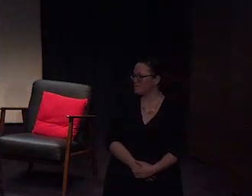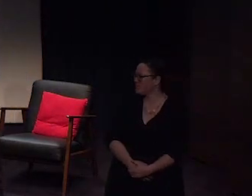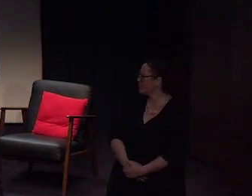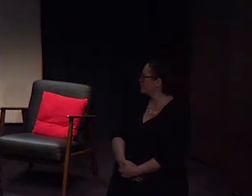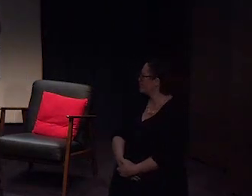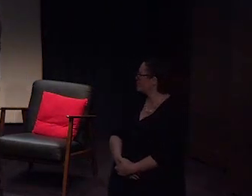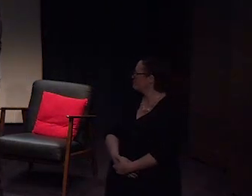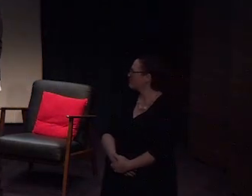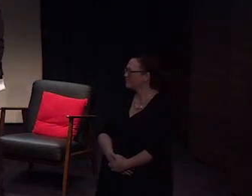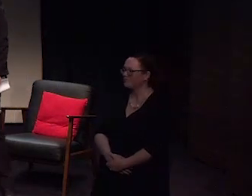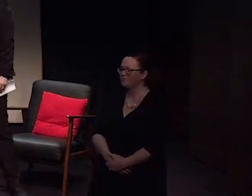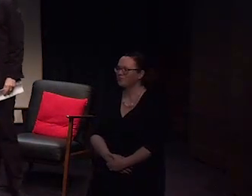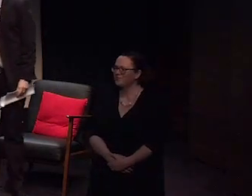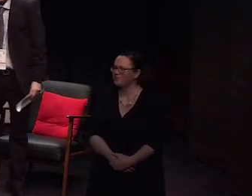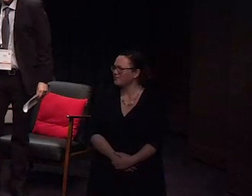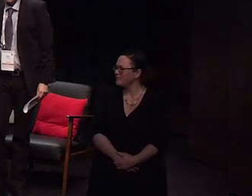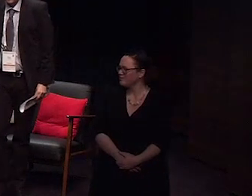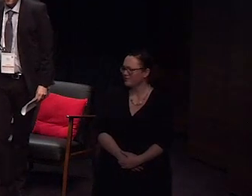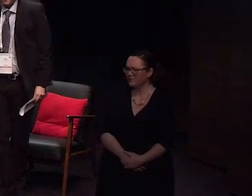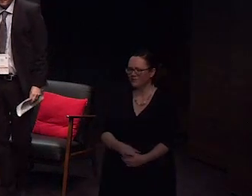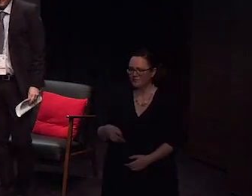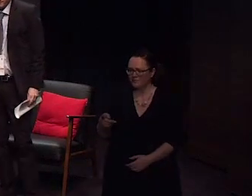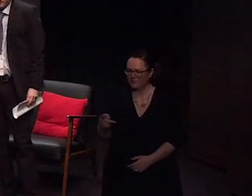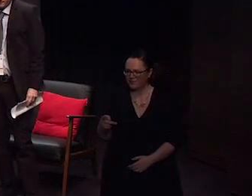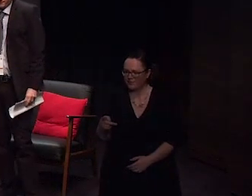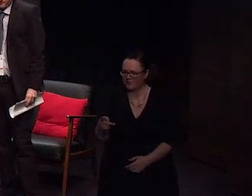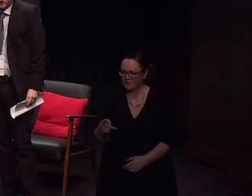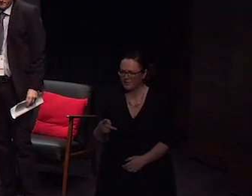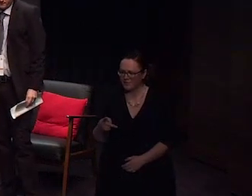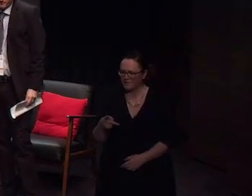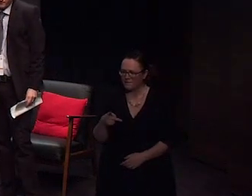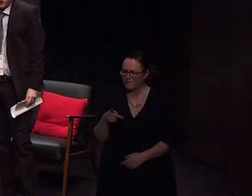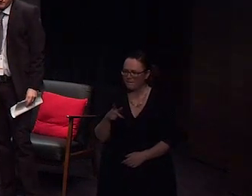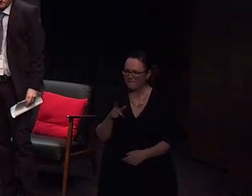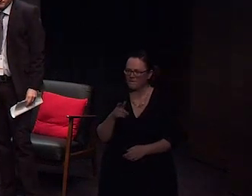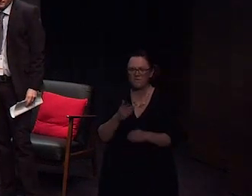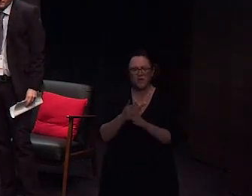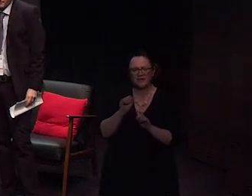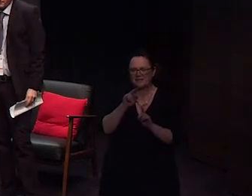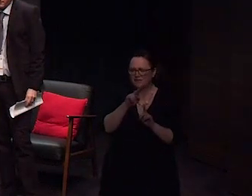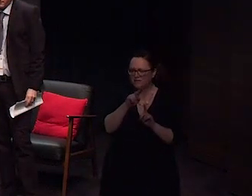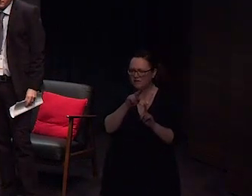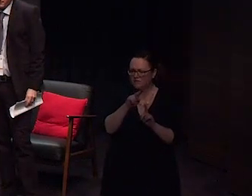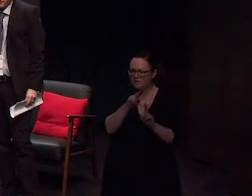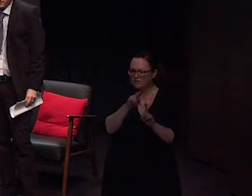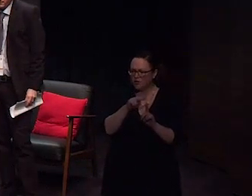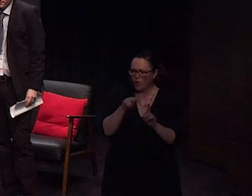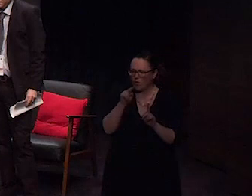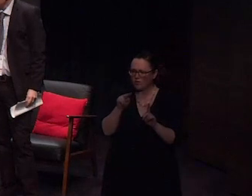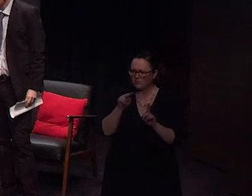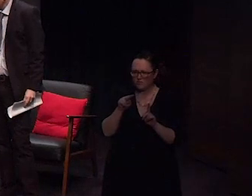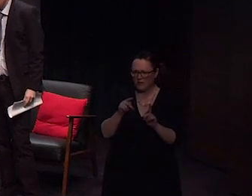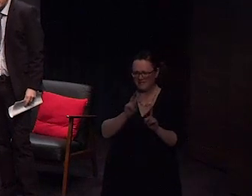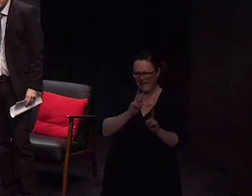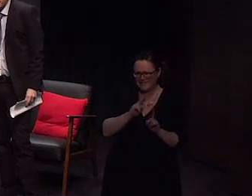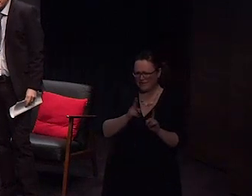Thank you very much for the presentation. Very interesting. I am Jacqueline Flock. I'm working at SINTEF in Norway, and in the project Engage, you can